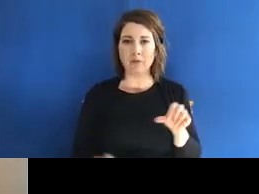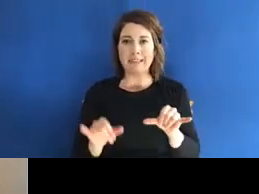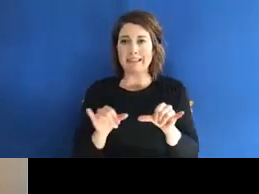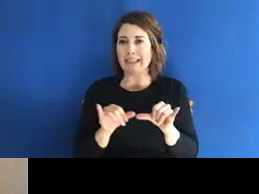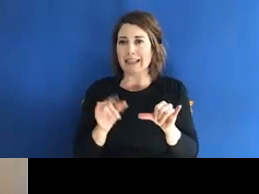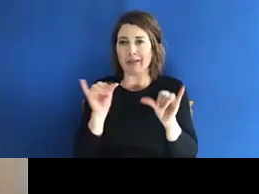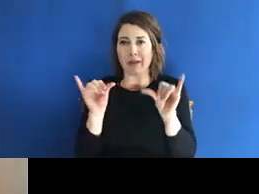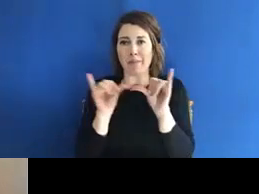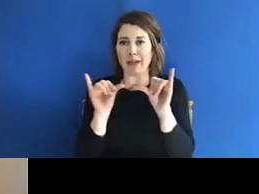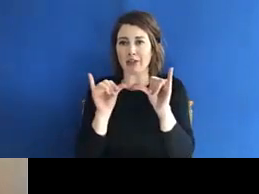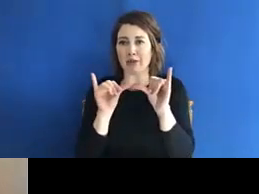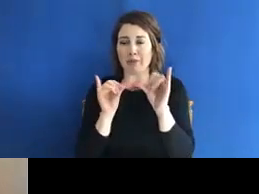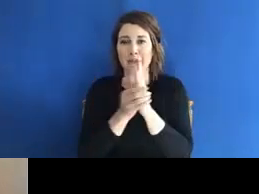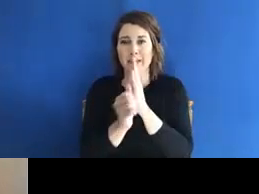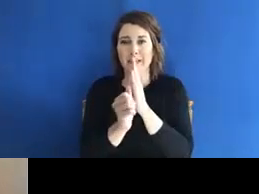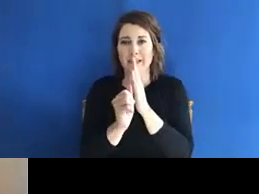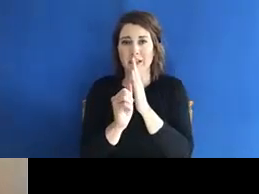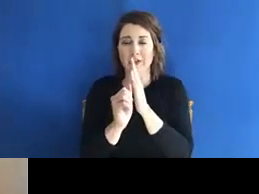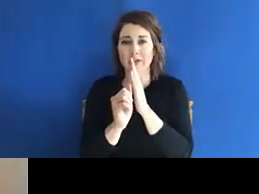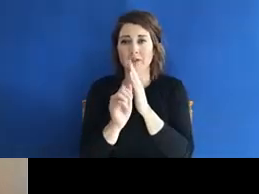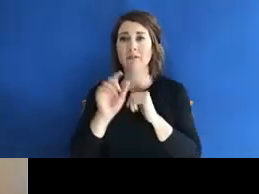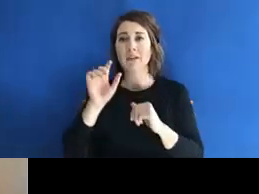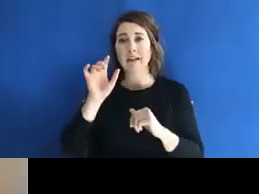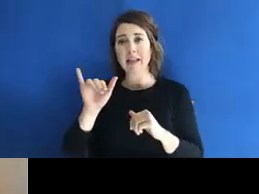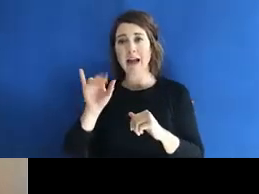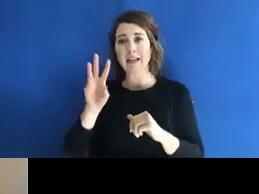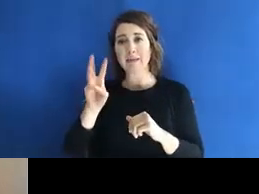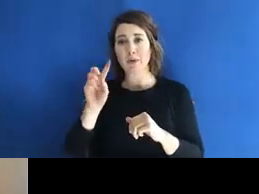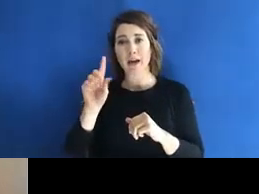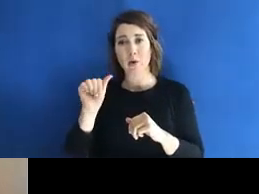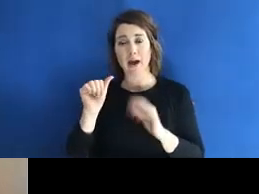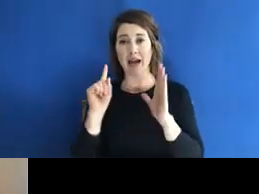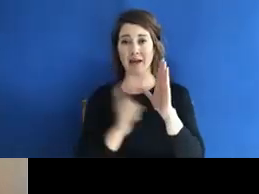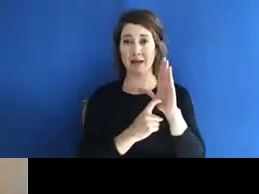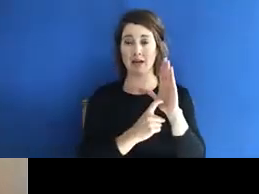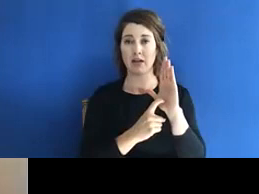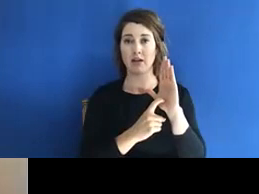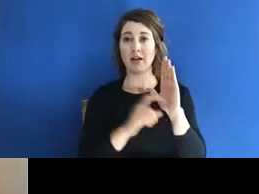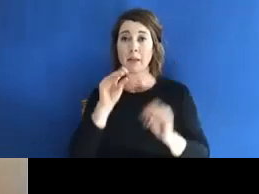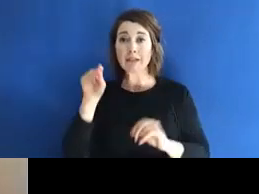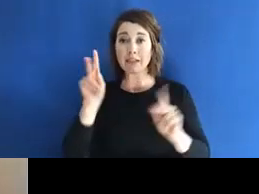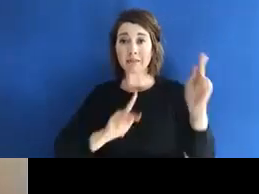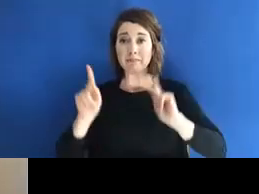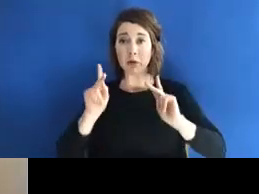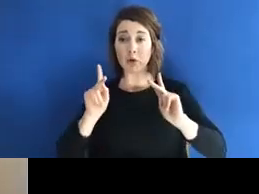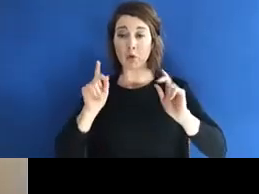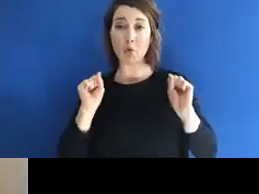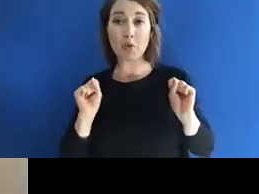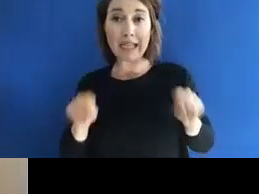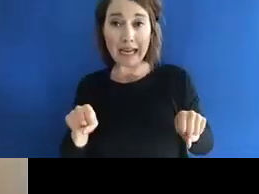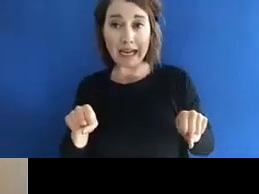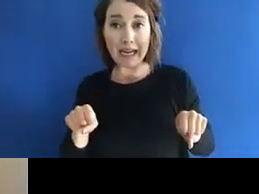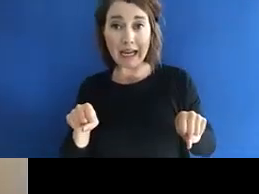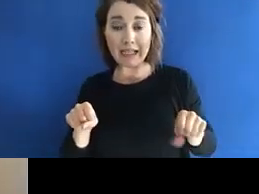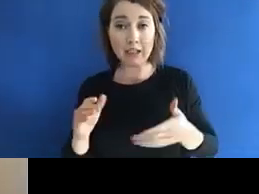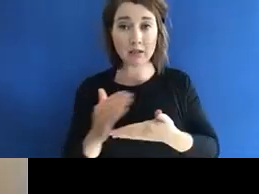the actual WIOA indicator, the percentage of people in the program who are eligible to even earn a